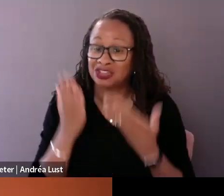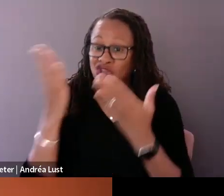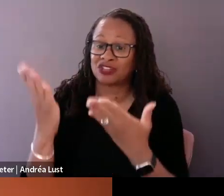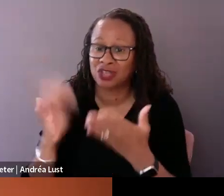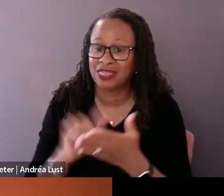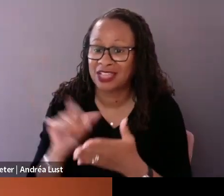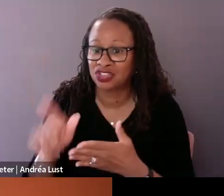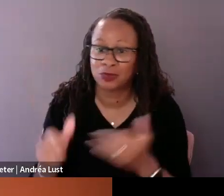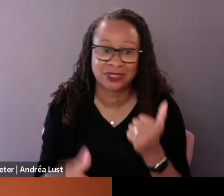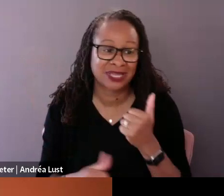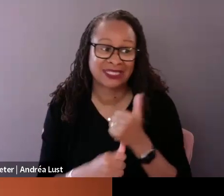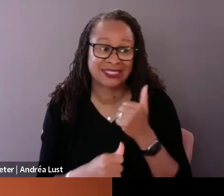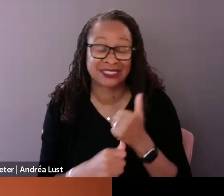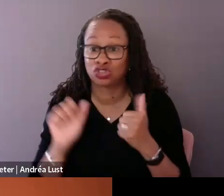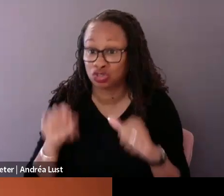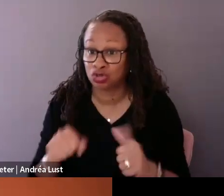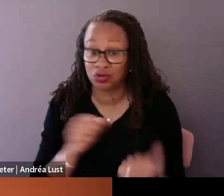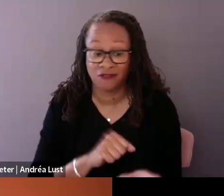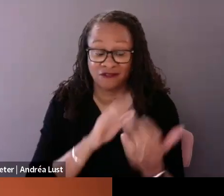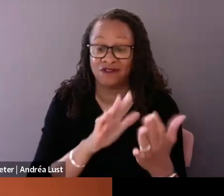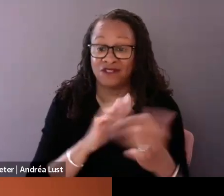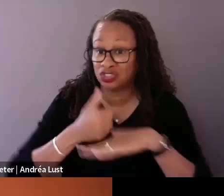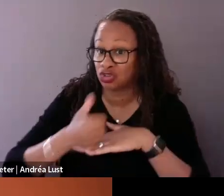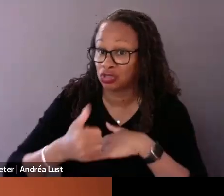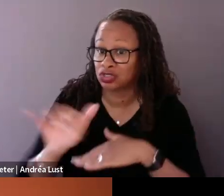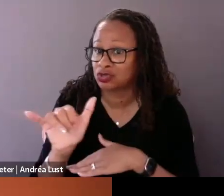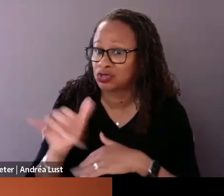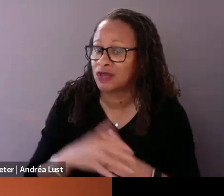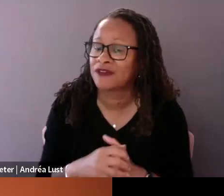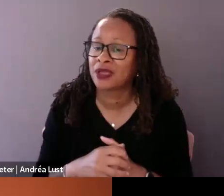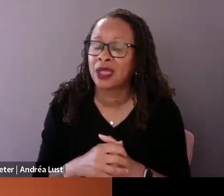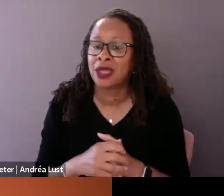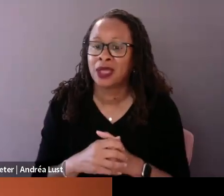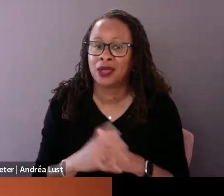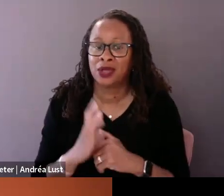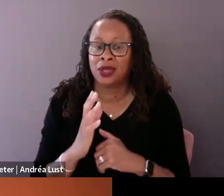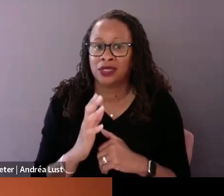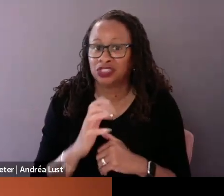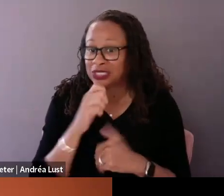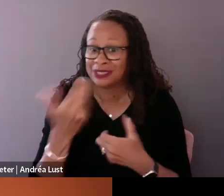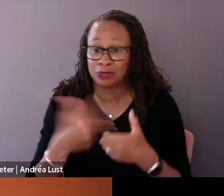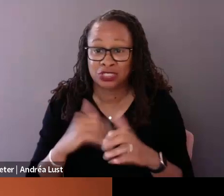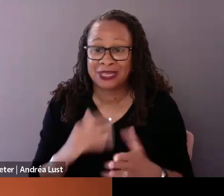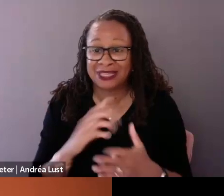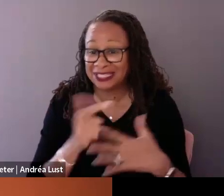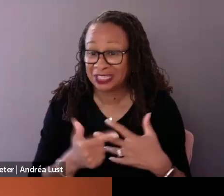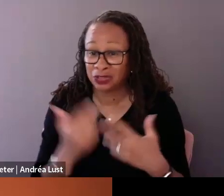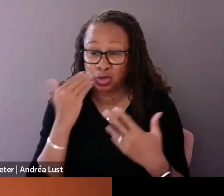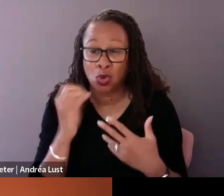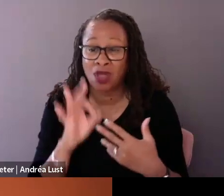that she could possibly face charges. You note that she didn't participate in the series, but do you know